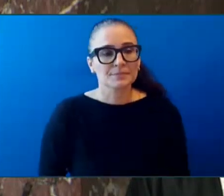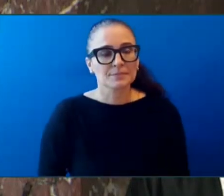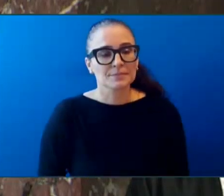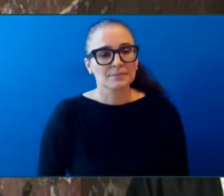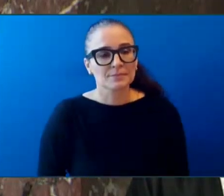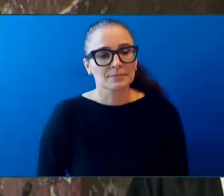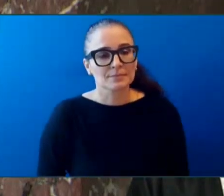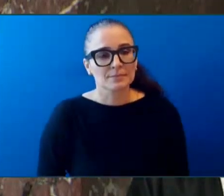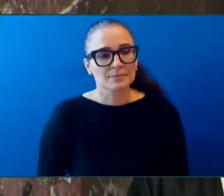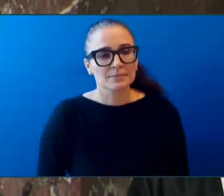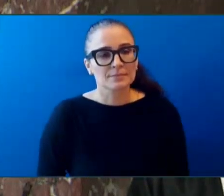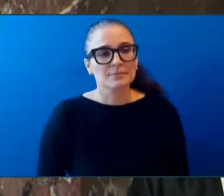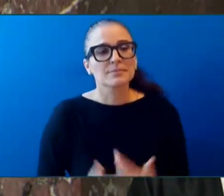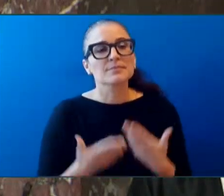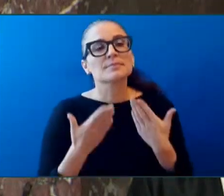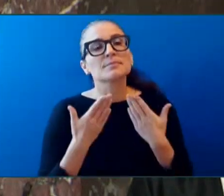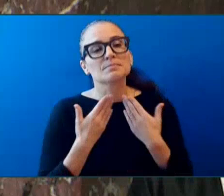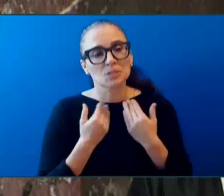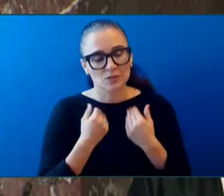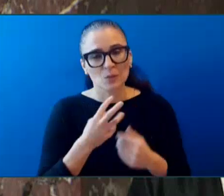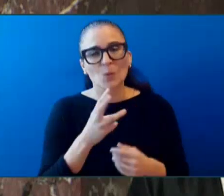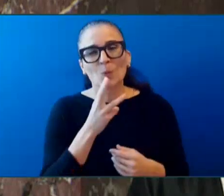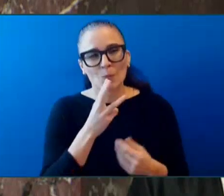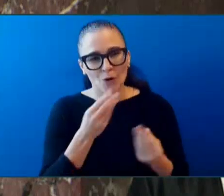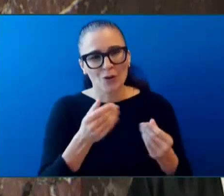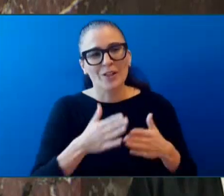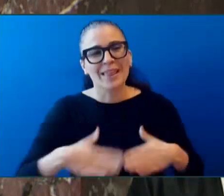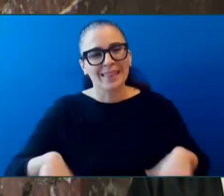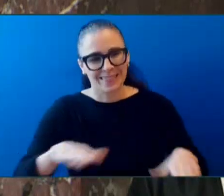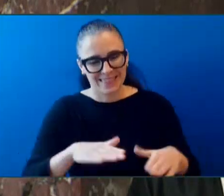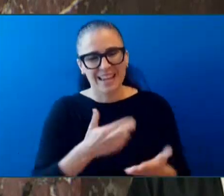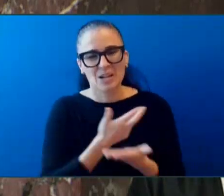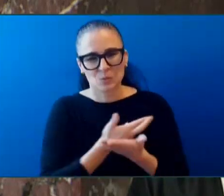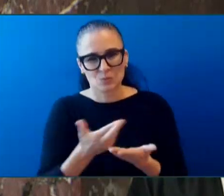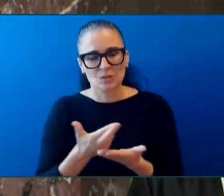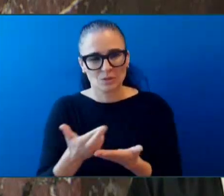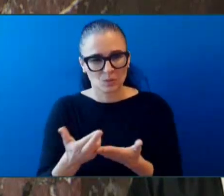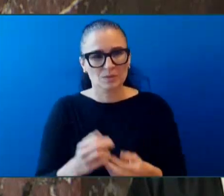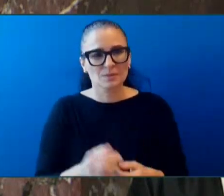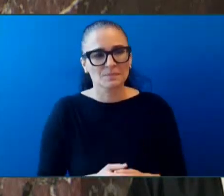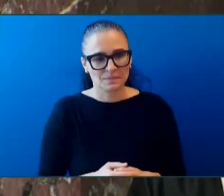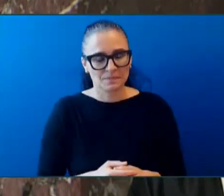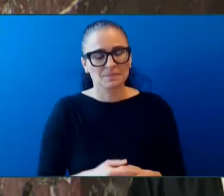First of all, I'd like to acknowledge my colleagues' understanding and